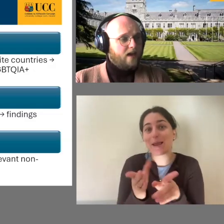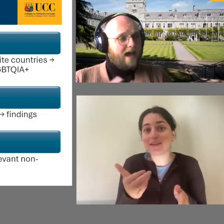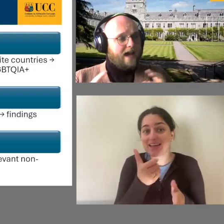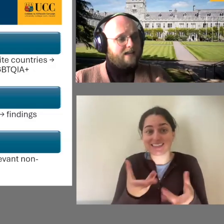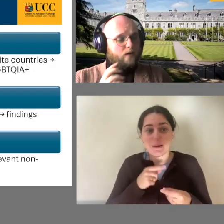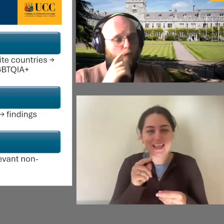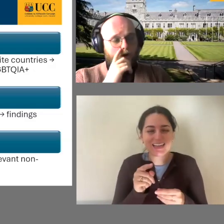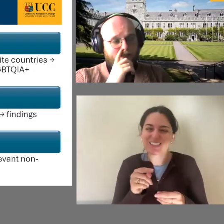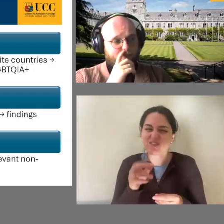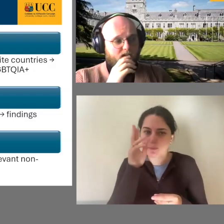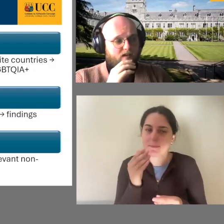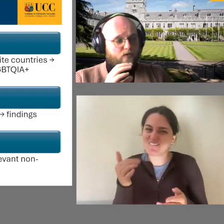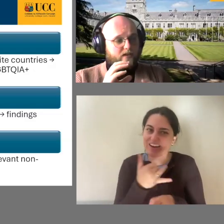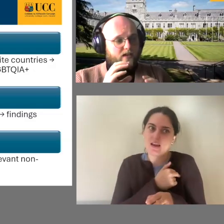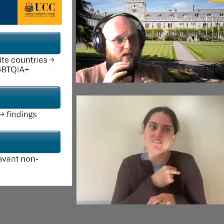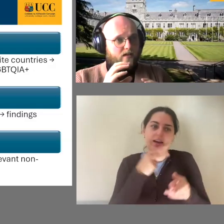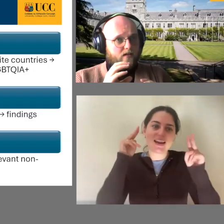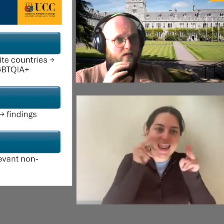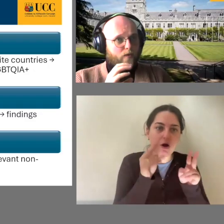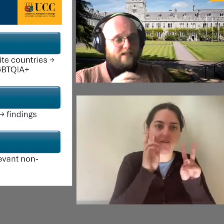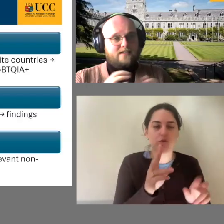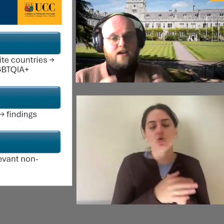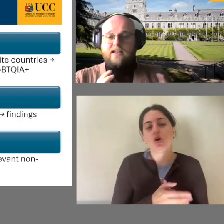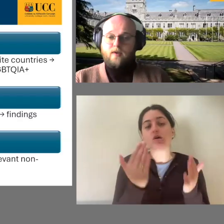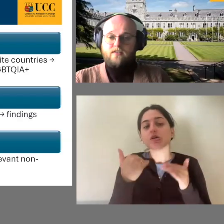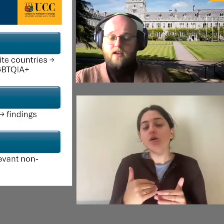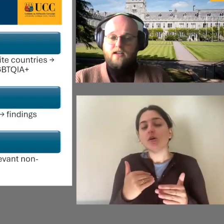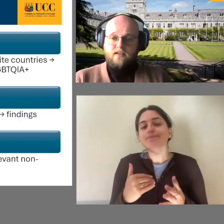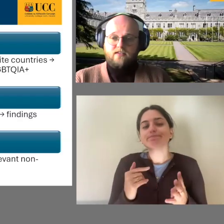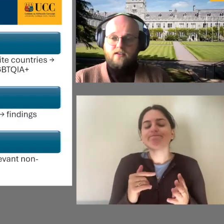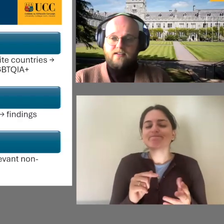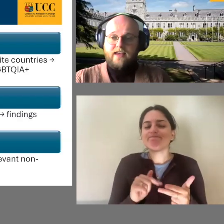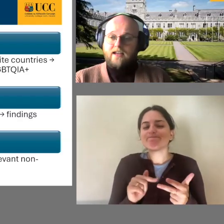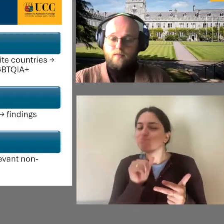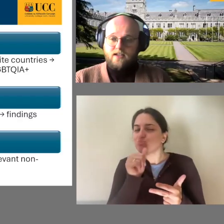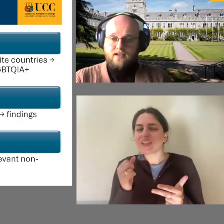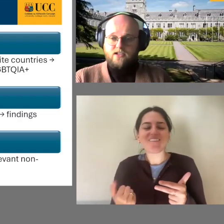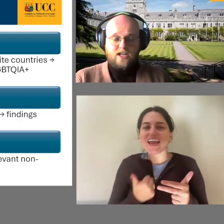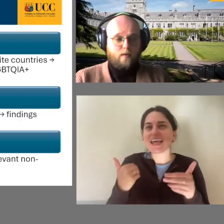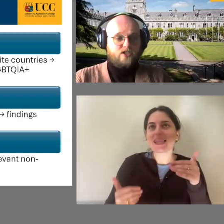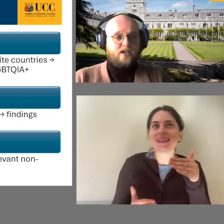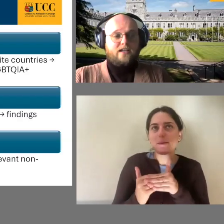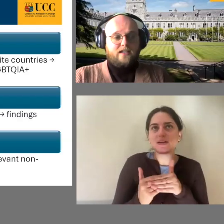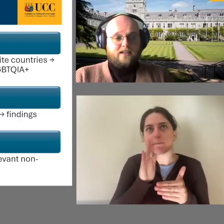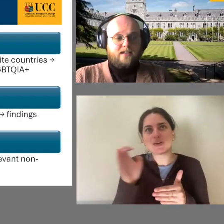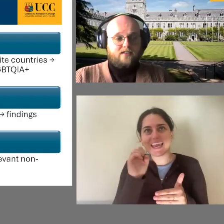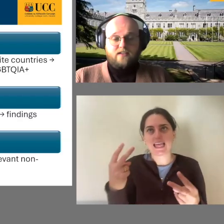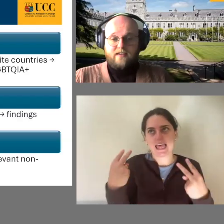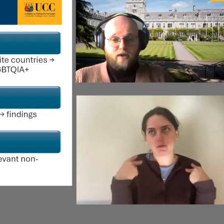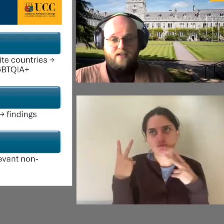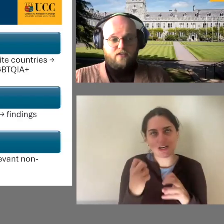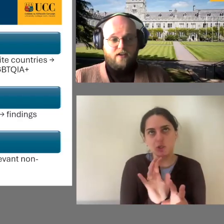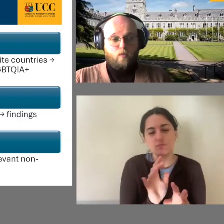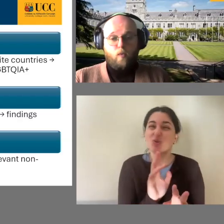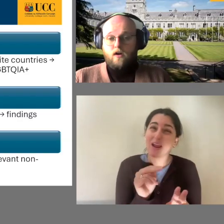of findings. And then while I suppose we didn't have a limit on any of the studies that they had to be in an English language, the